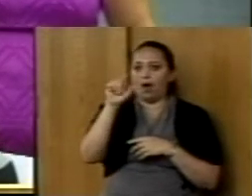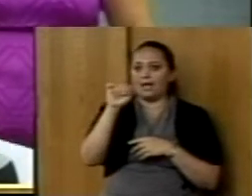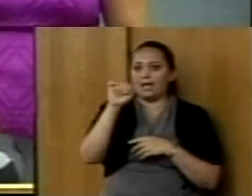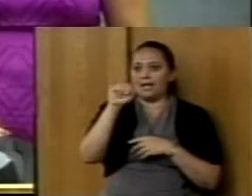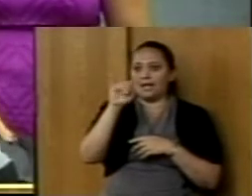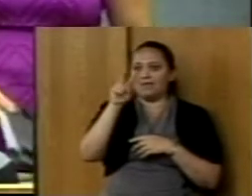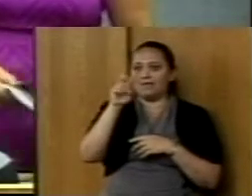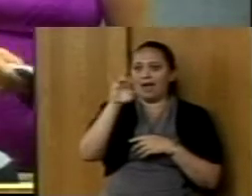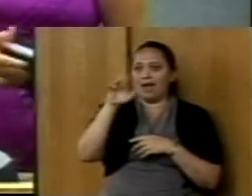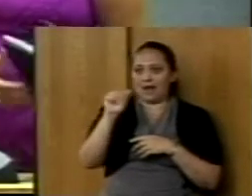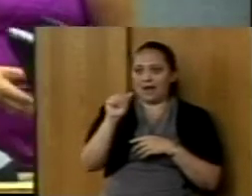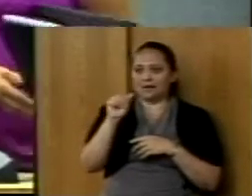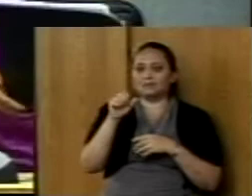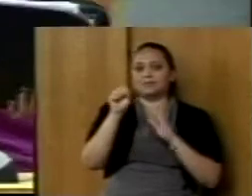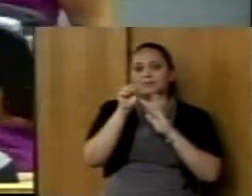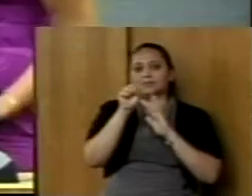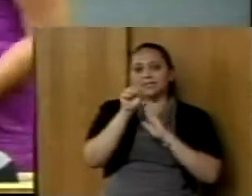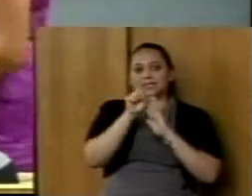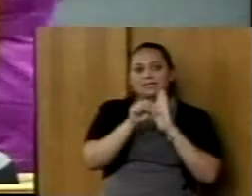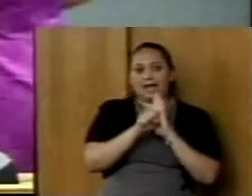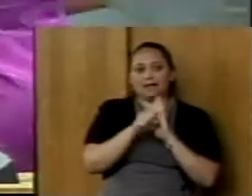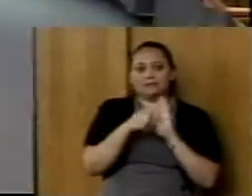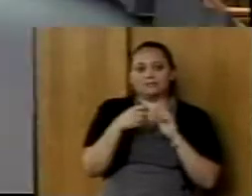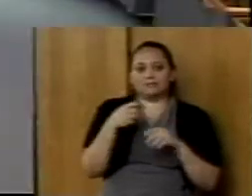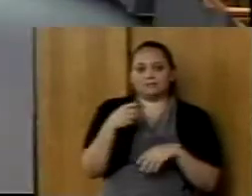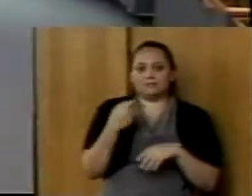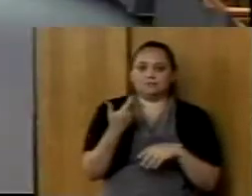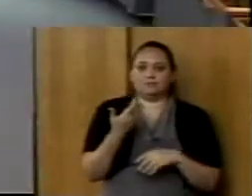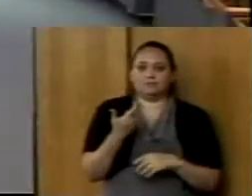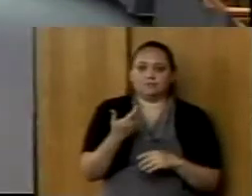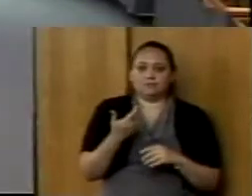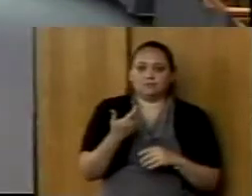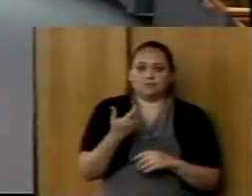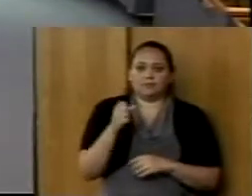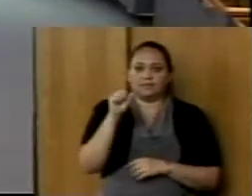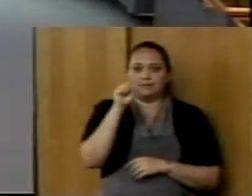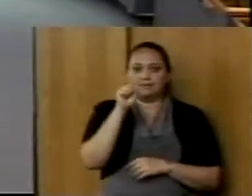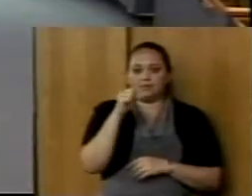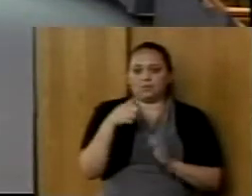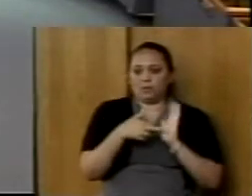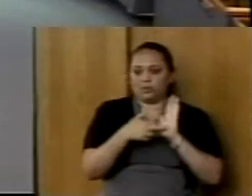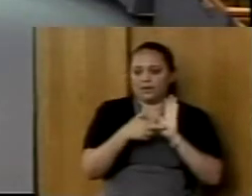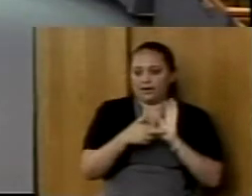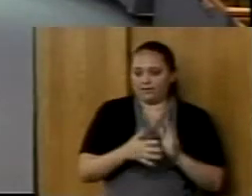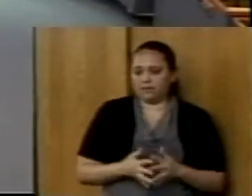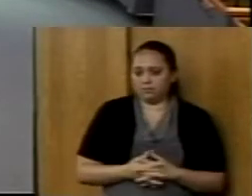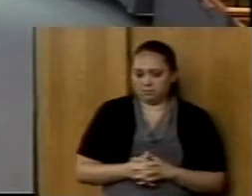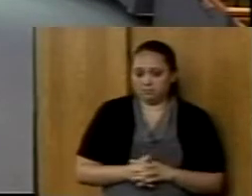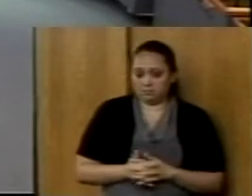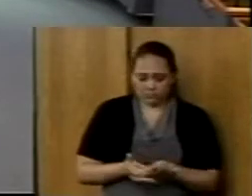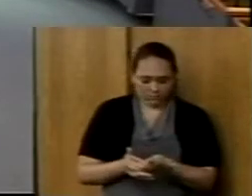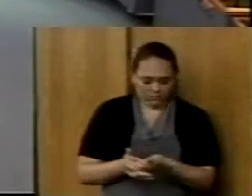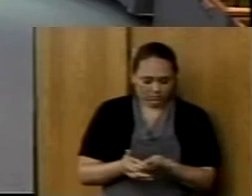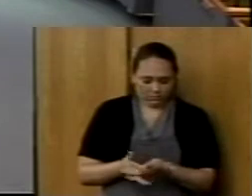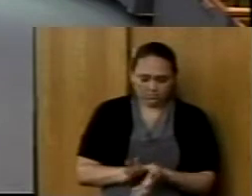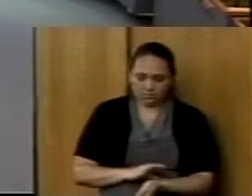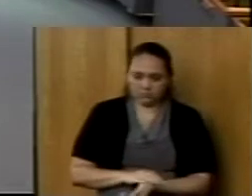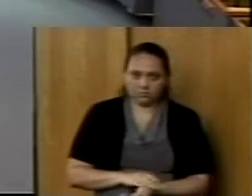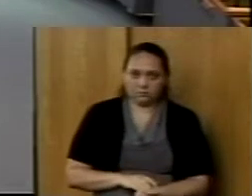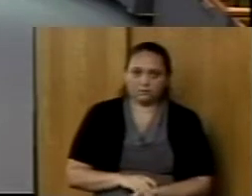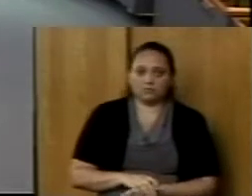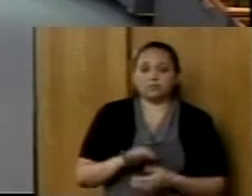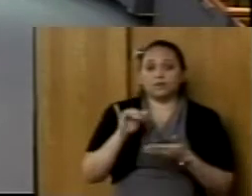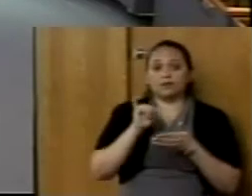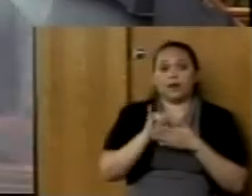37. Thank you. Thank you very much. Again, the comments are well taken. Is Mr. Cifuentes in? No? Okay.